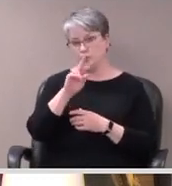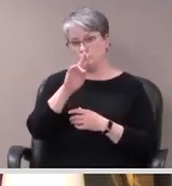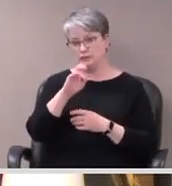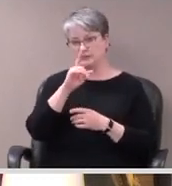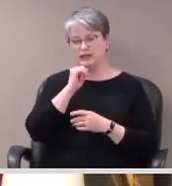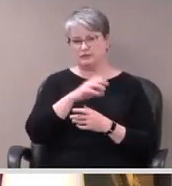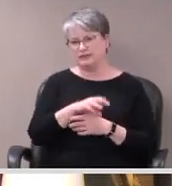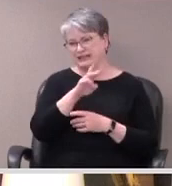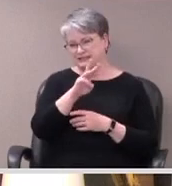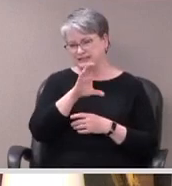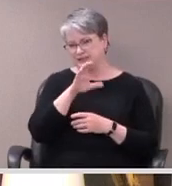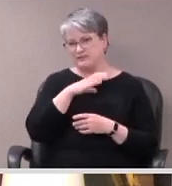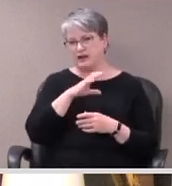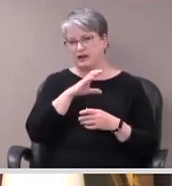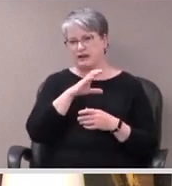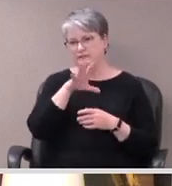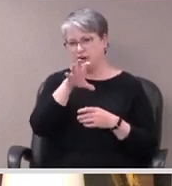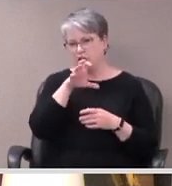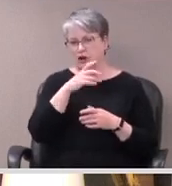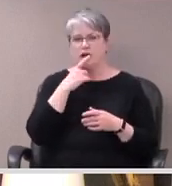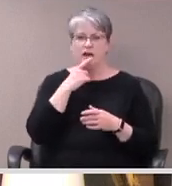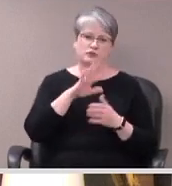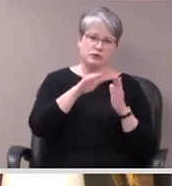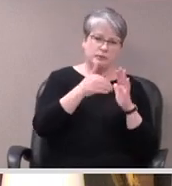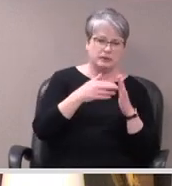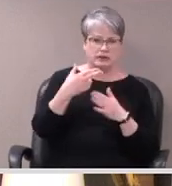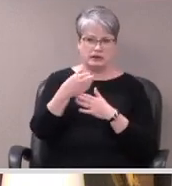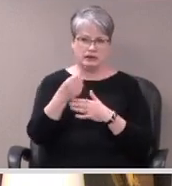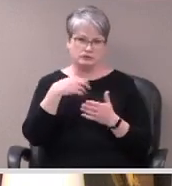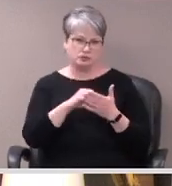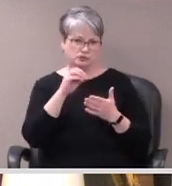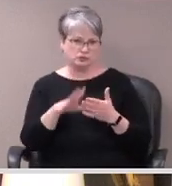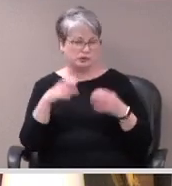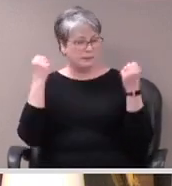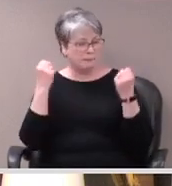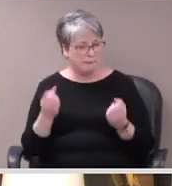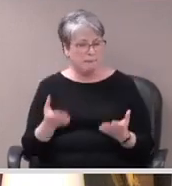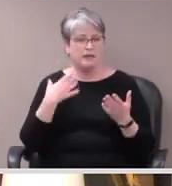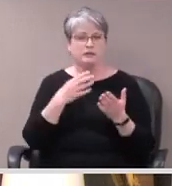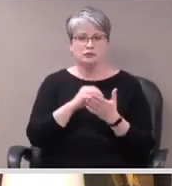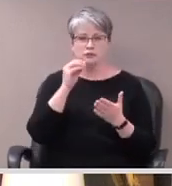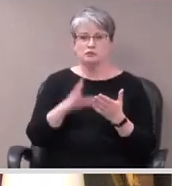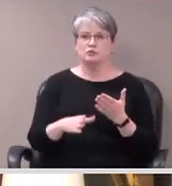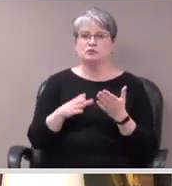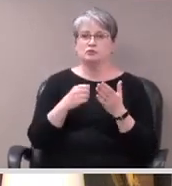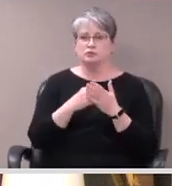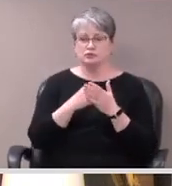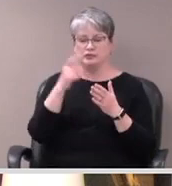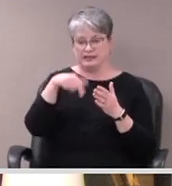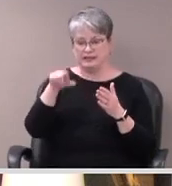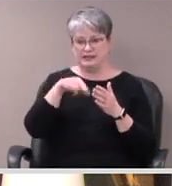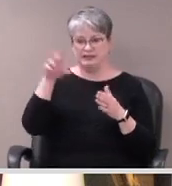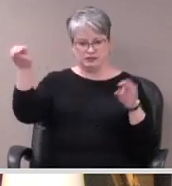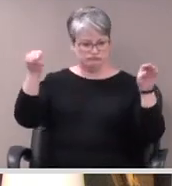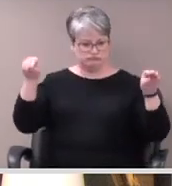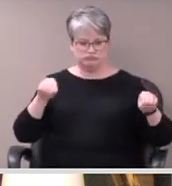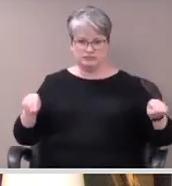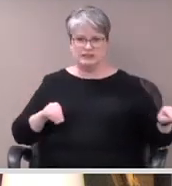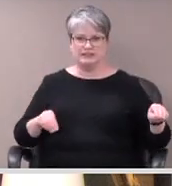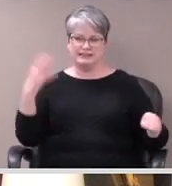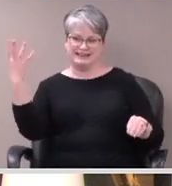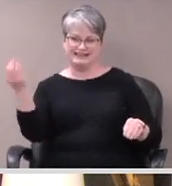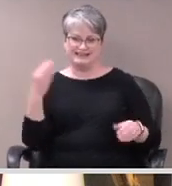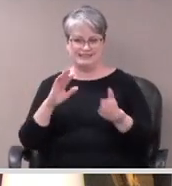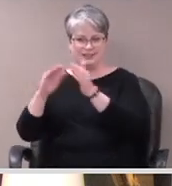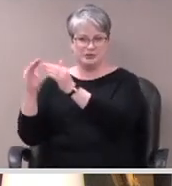approximate 6,500 middle and high school students. In which a large percentage of the students in these satellite areas leave their community every